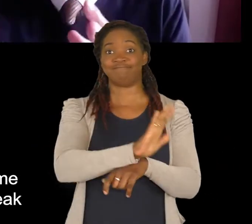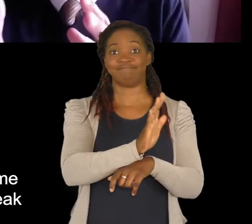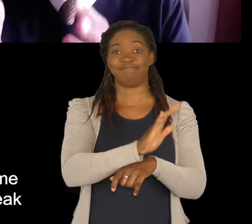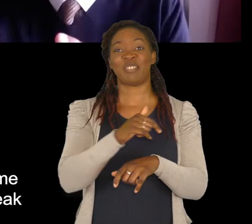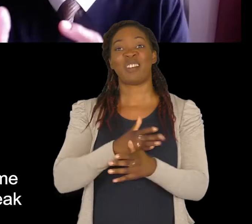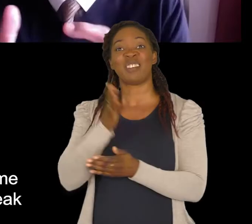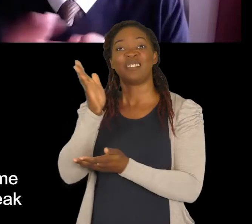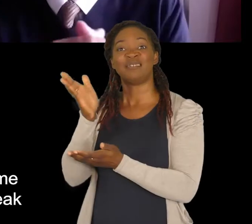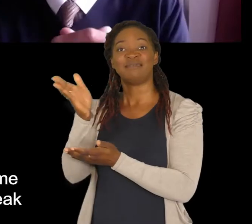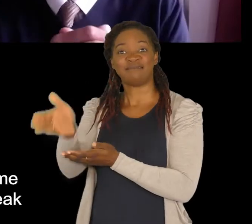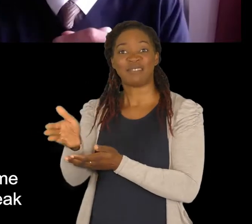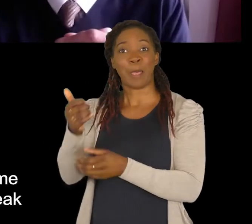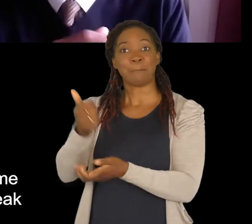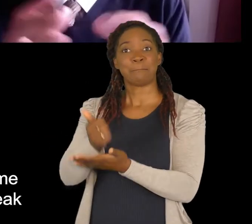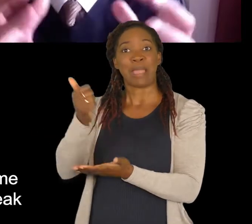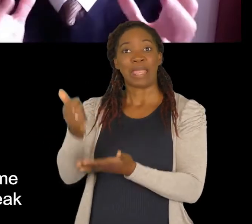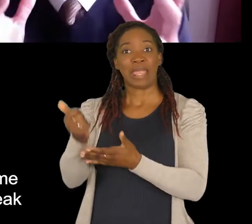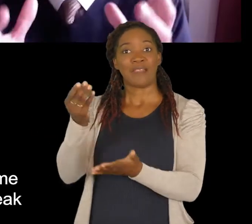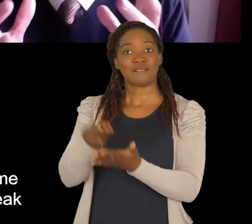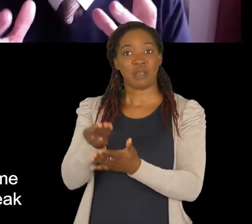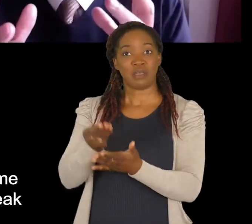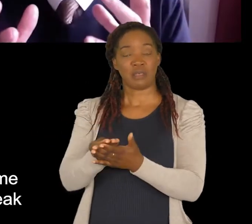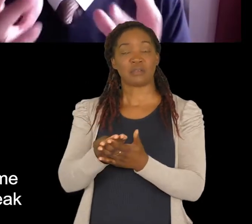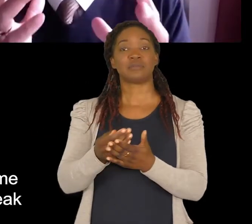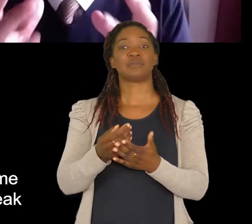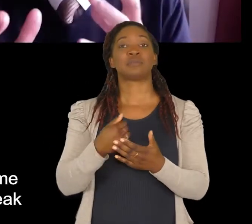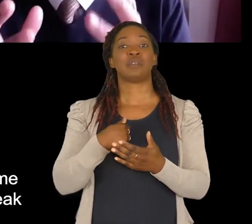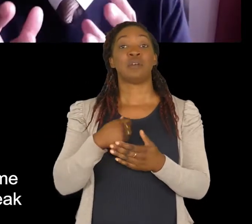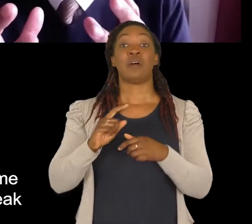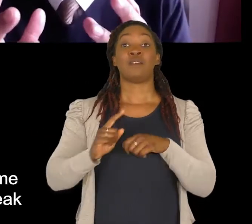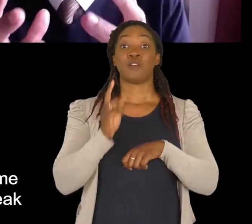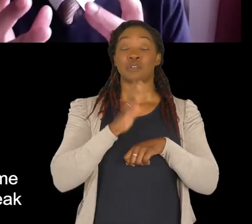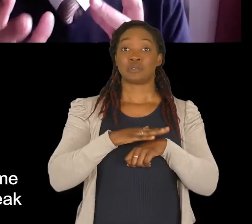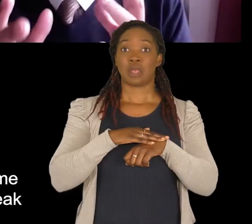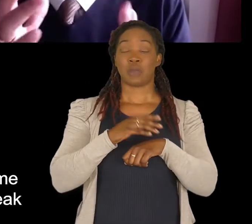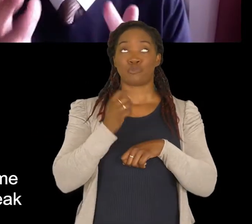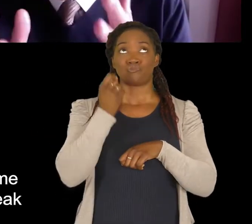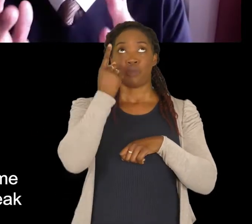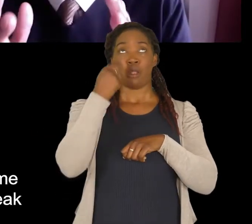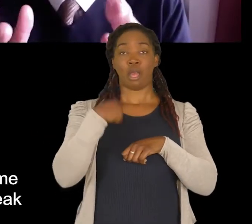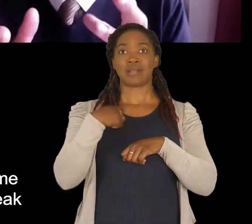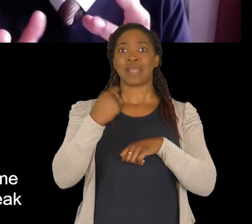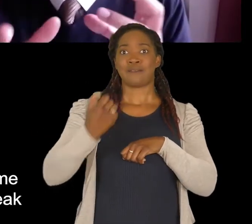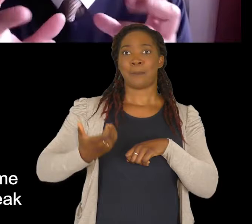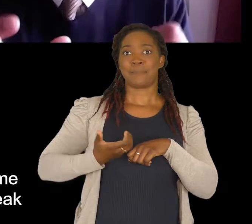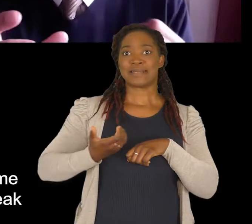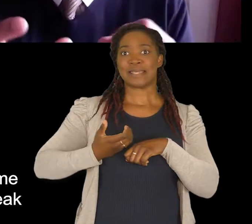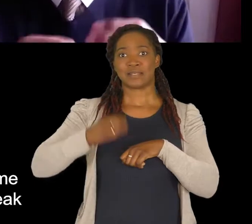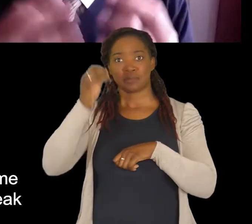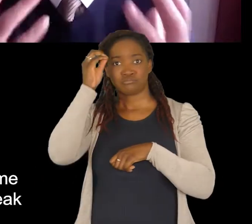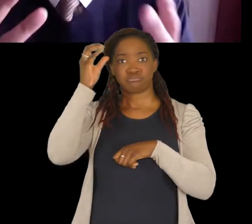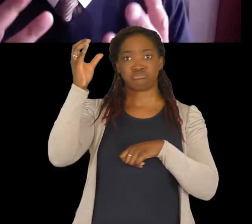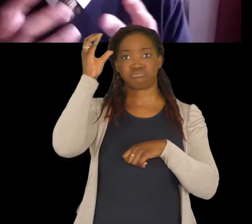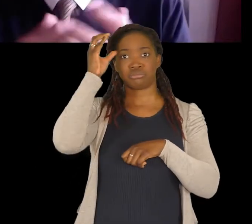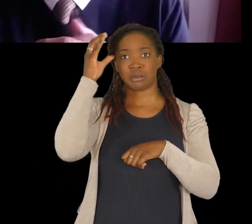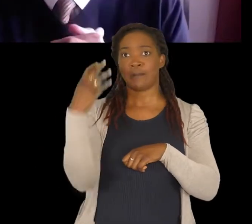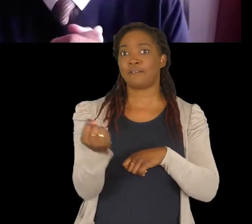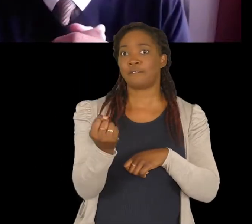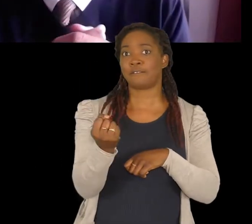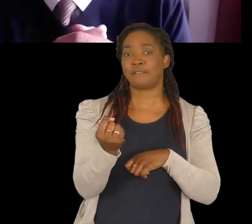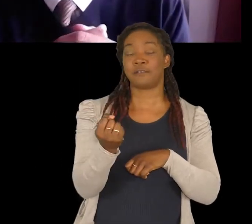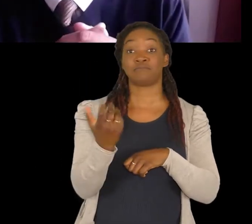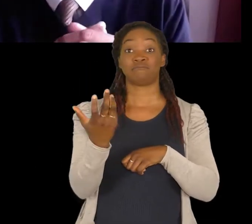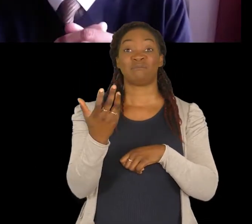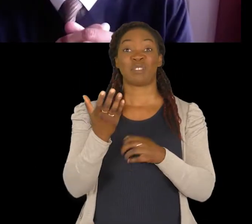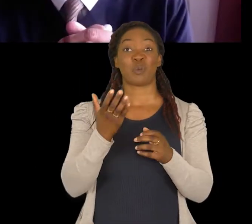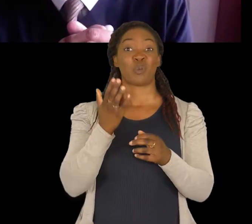into banking and finance. And I think the first time I ever realized I had an entrepreneurial streak in me